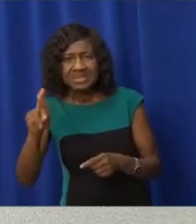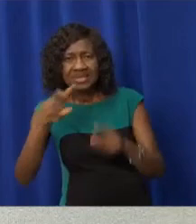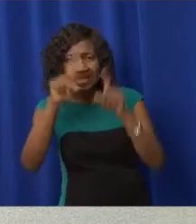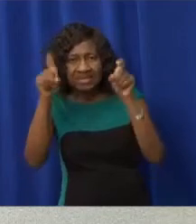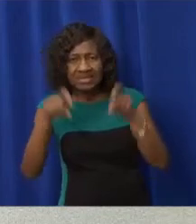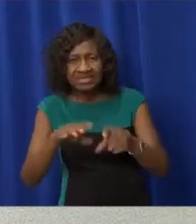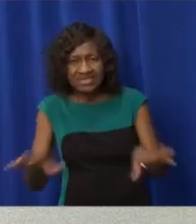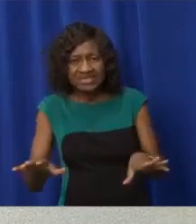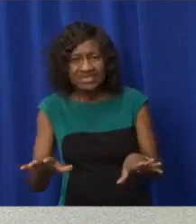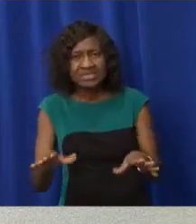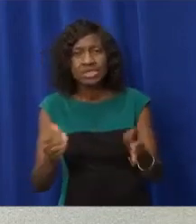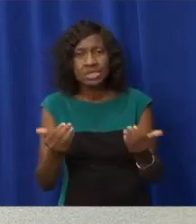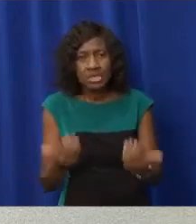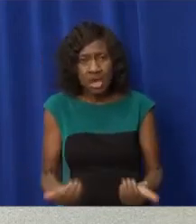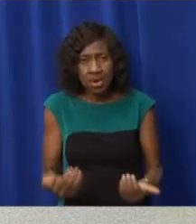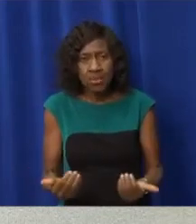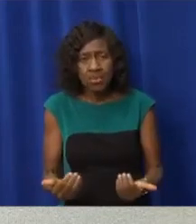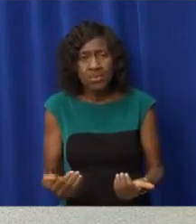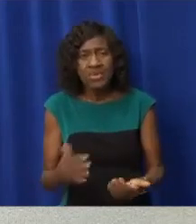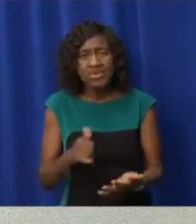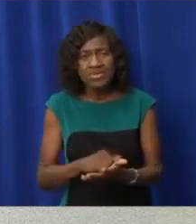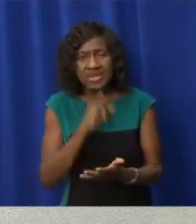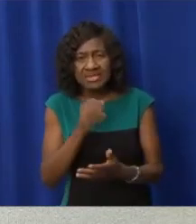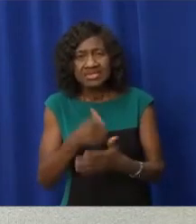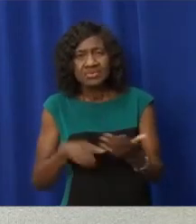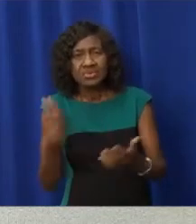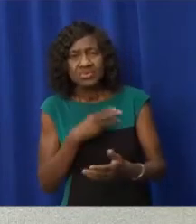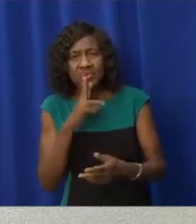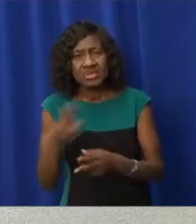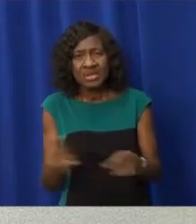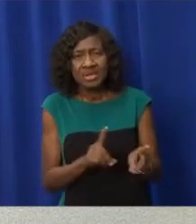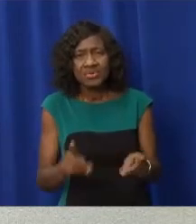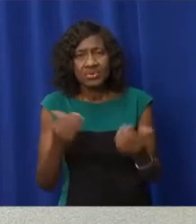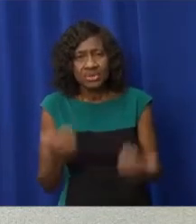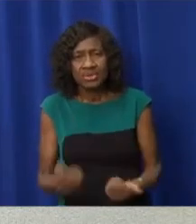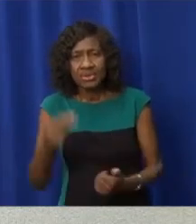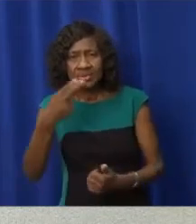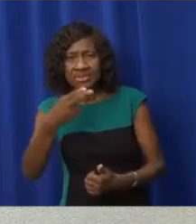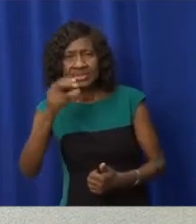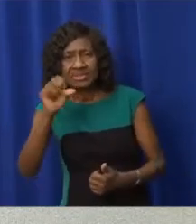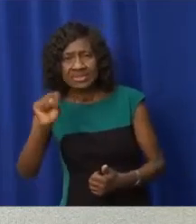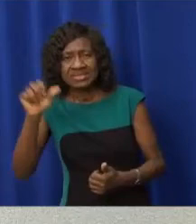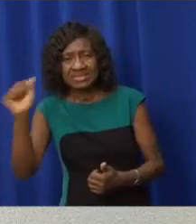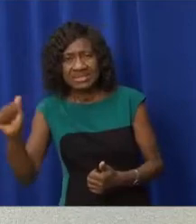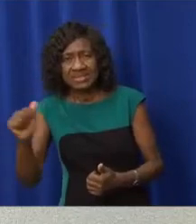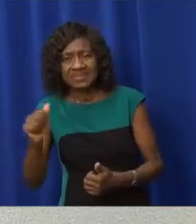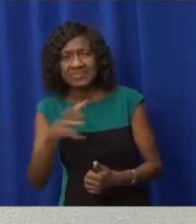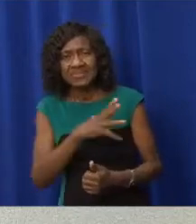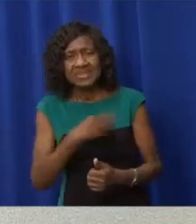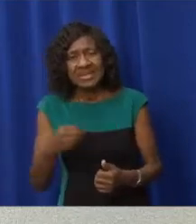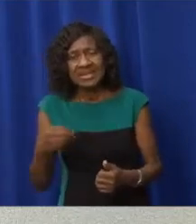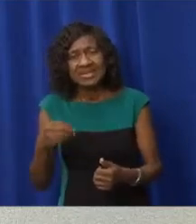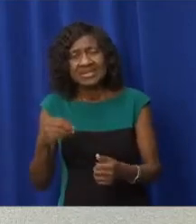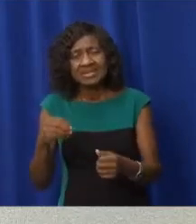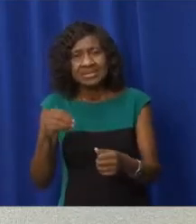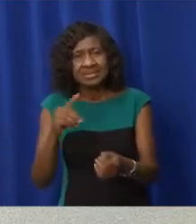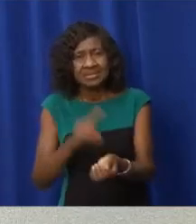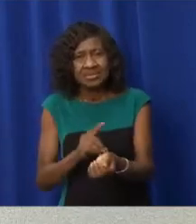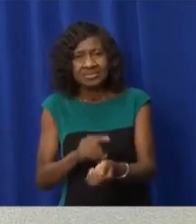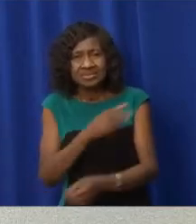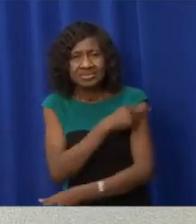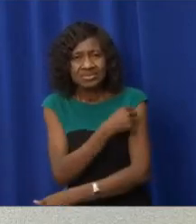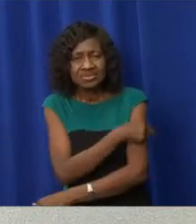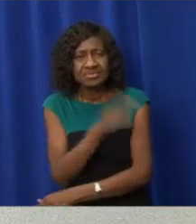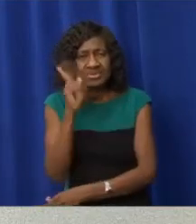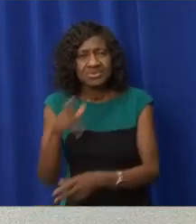doing currently at the Health Services Authority, and the Doctors' Hospital are able to do and will be doing very shortly. And it is through